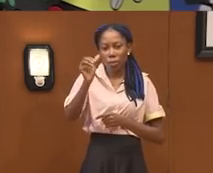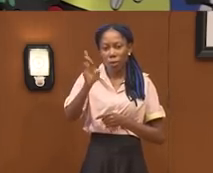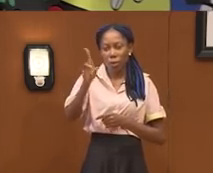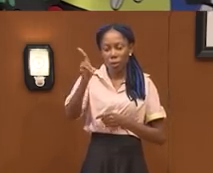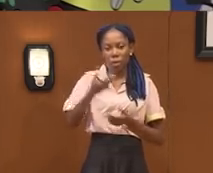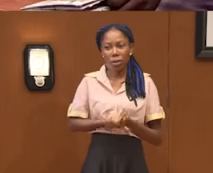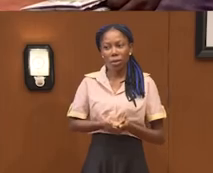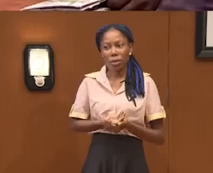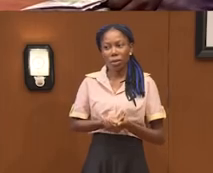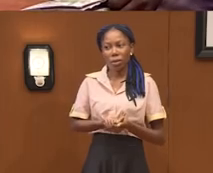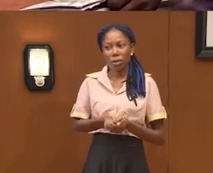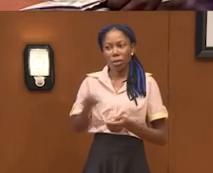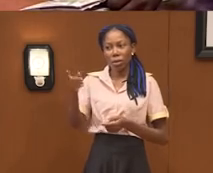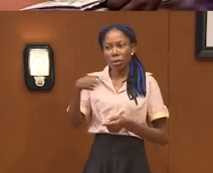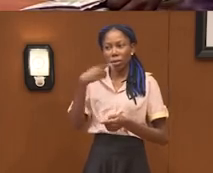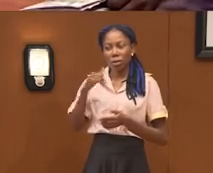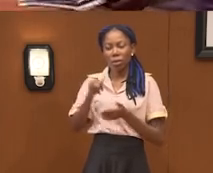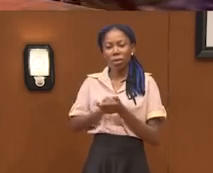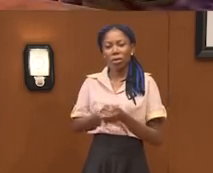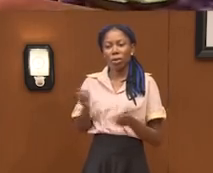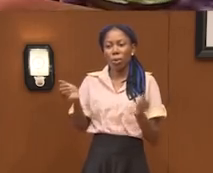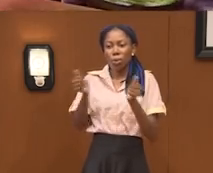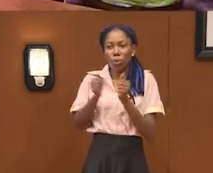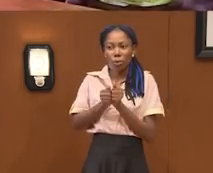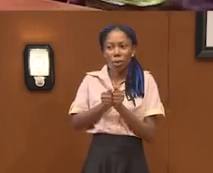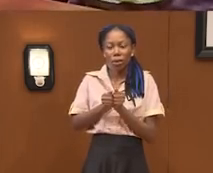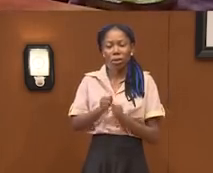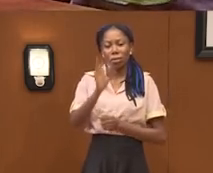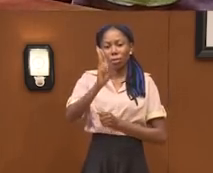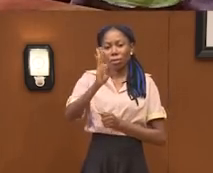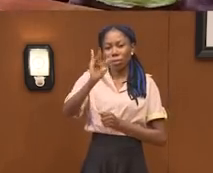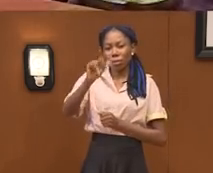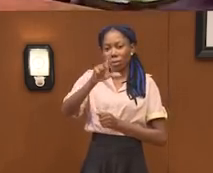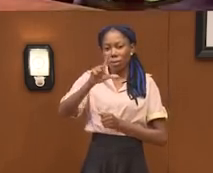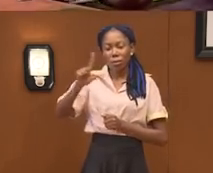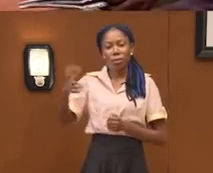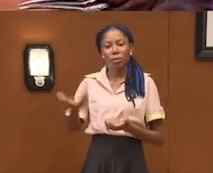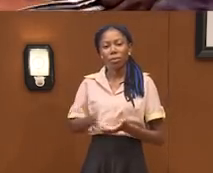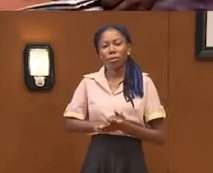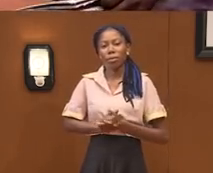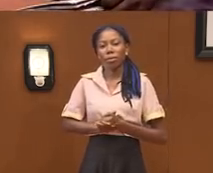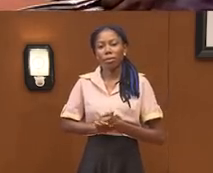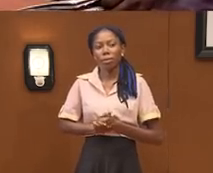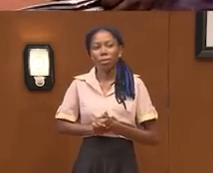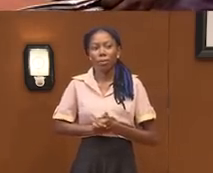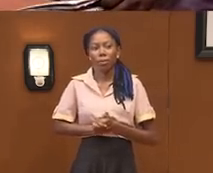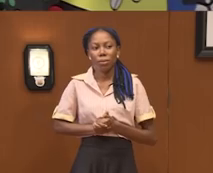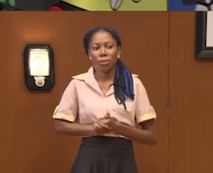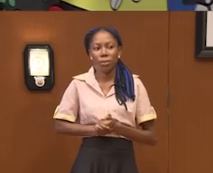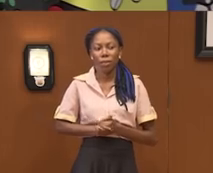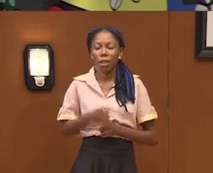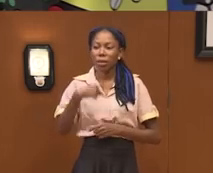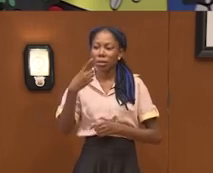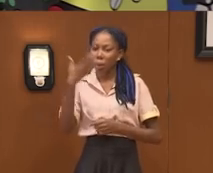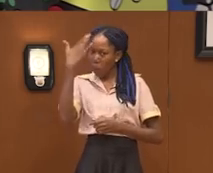lies. It will be me, it'll be in my bill, NEPA bill. The first one from the month it was owing. So why didn't you